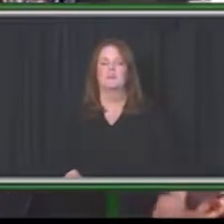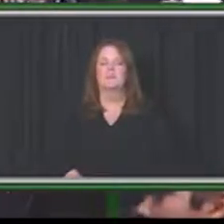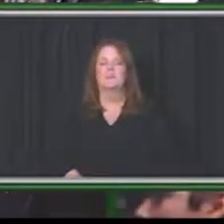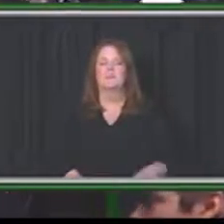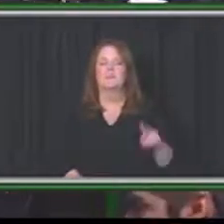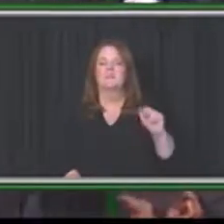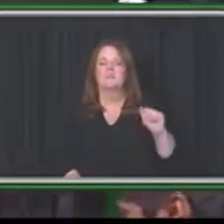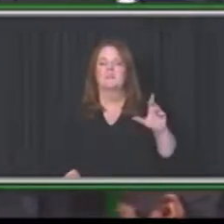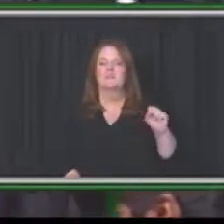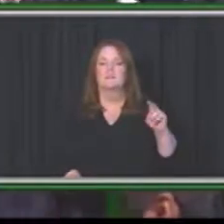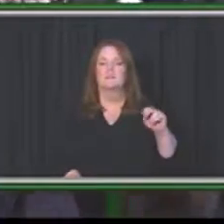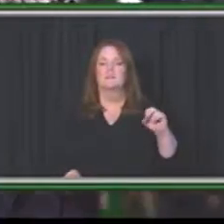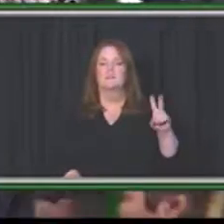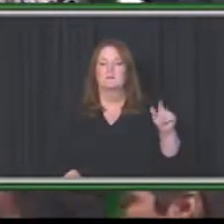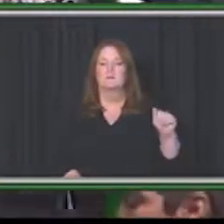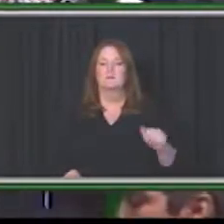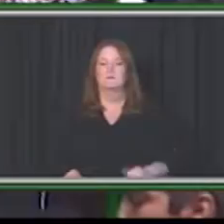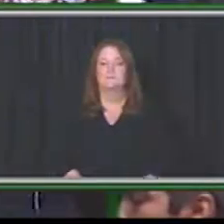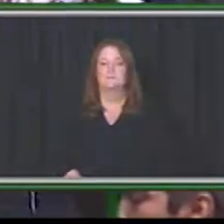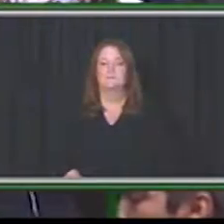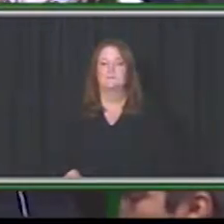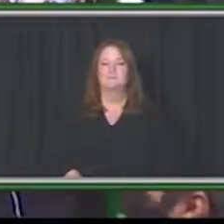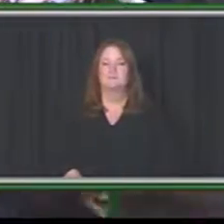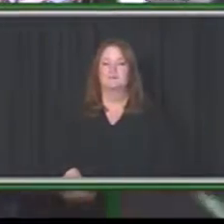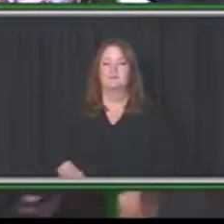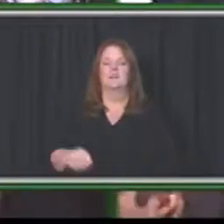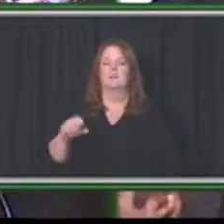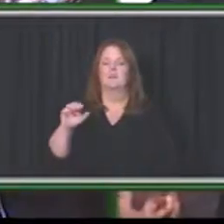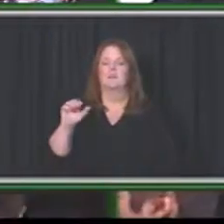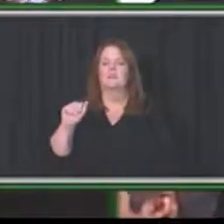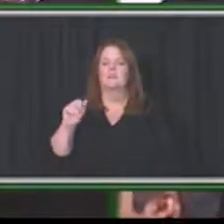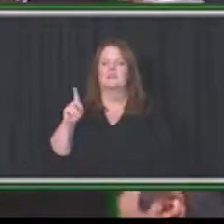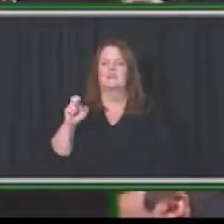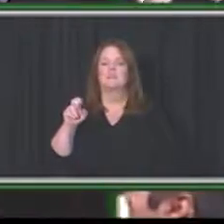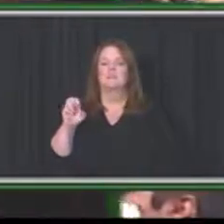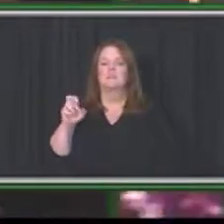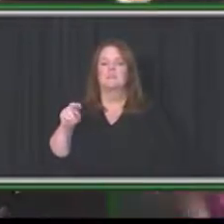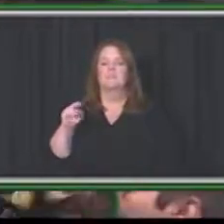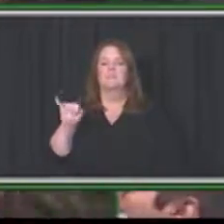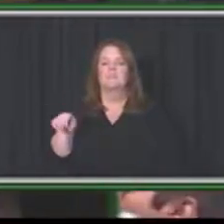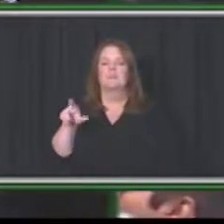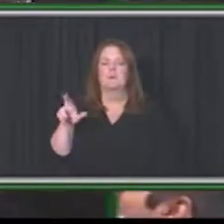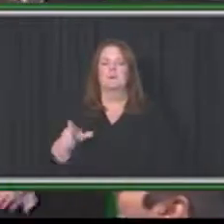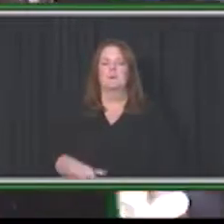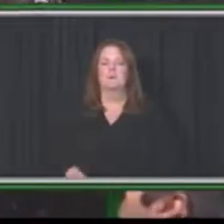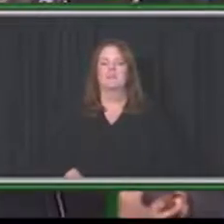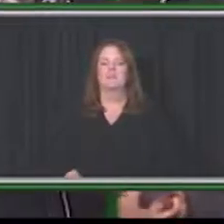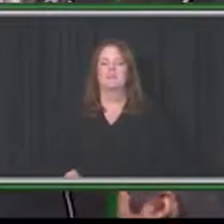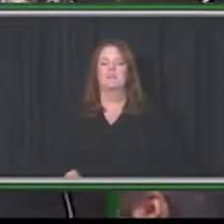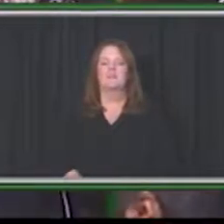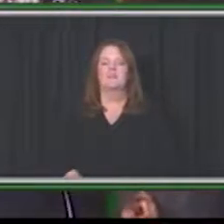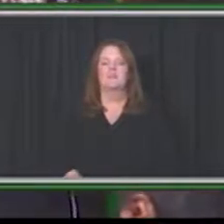Nicholas Nova. Robert Allen Anderson Jr.